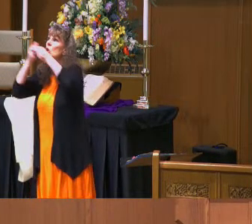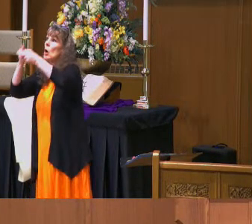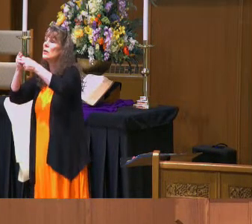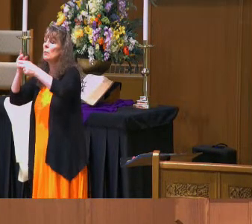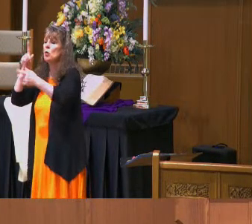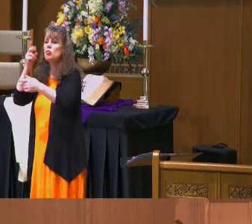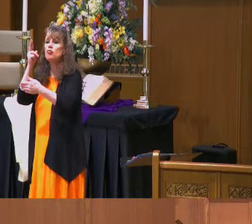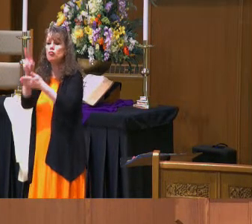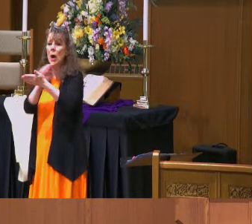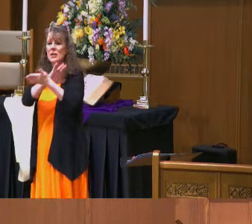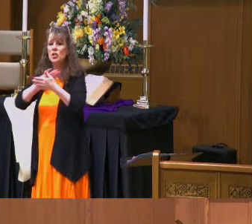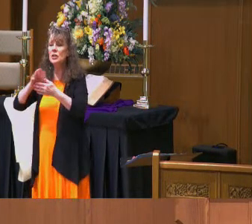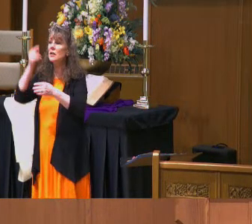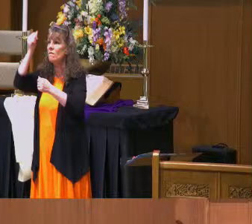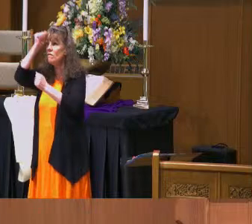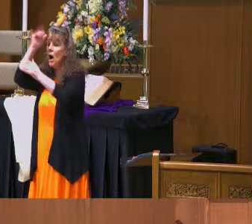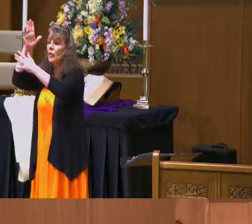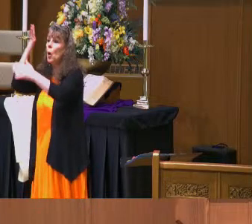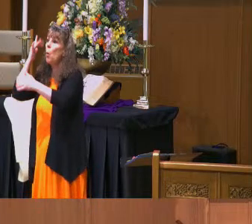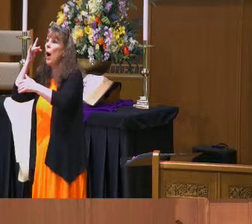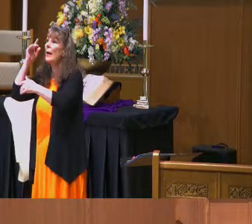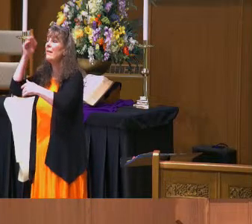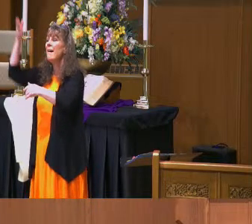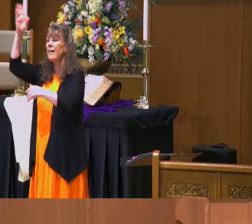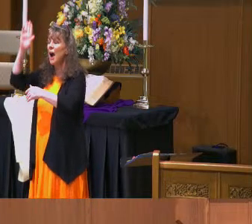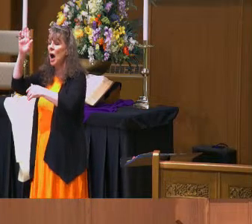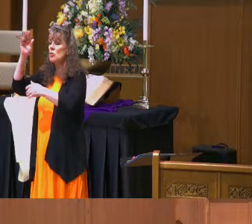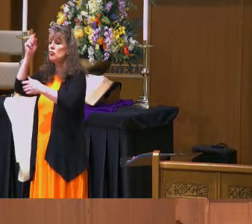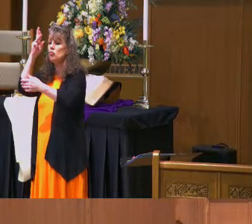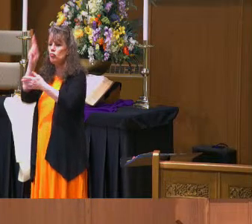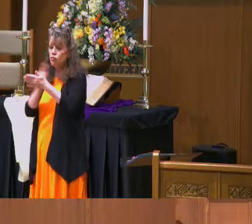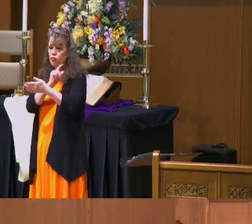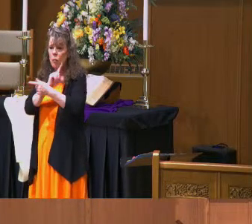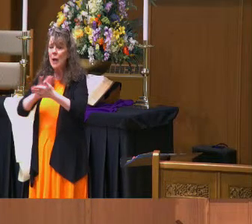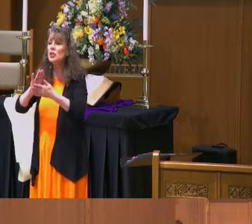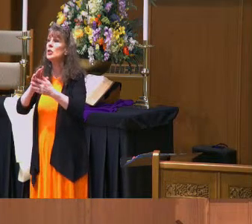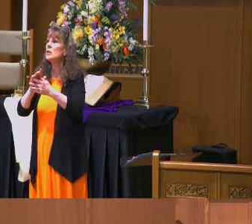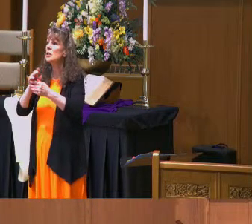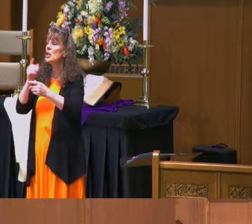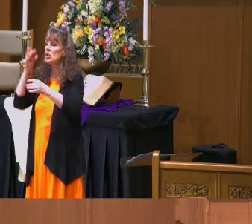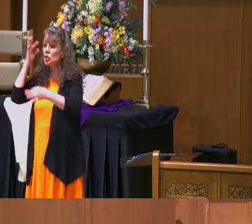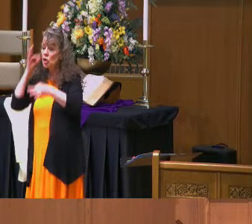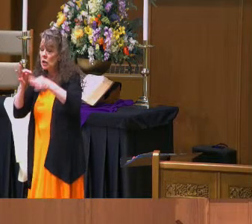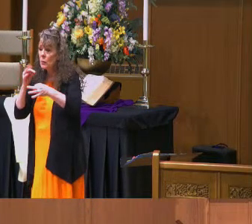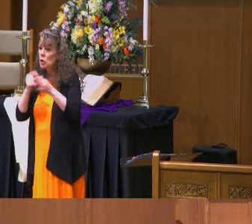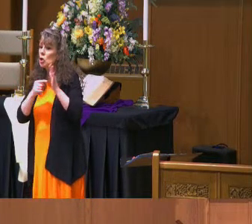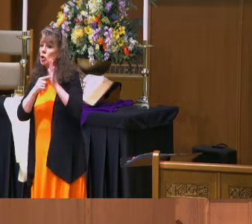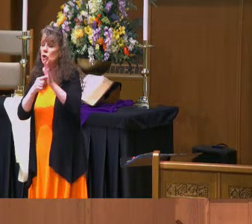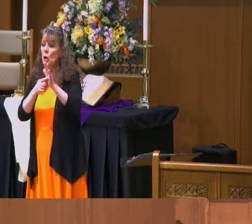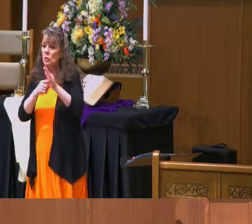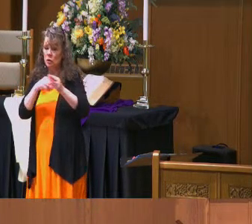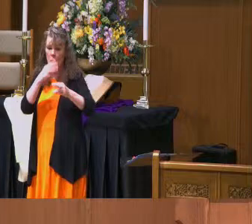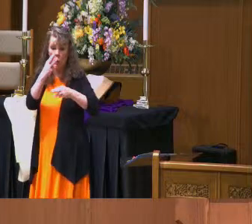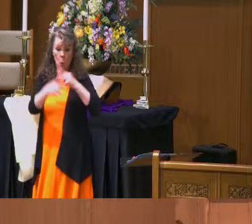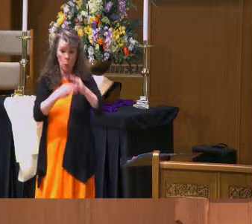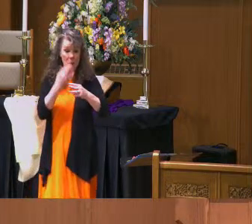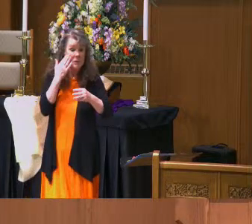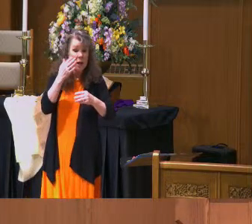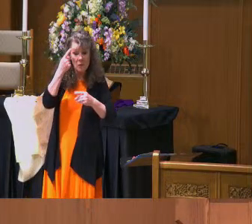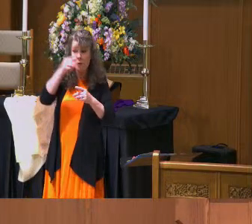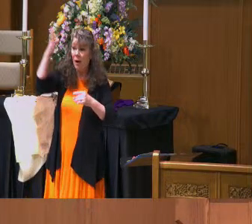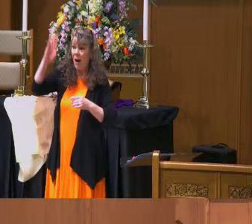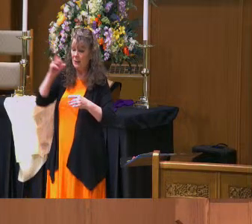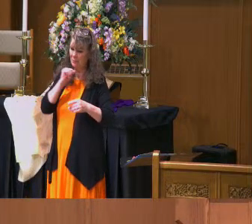righteous Father because God's righteous judgment reveals the world's knowledge of God is incorrect. And